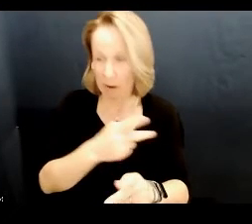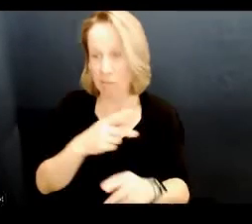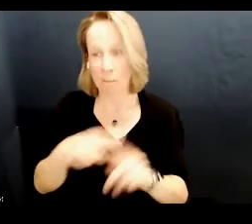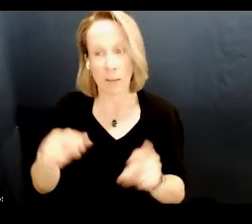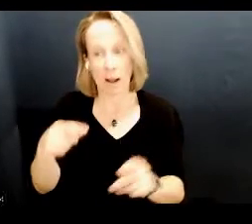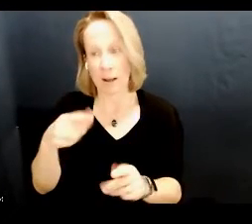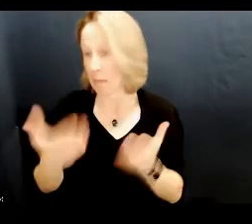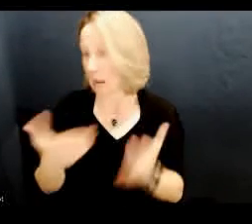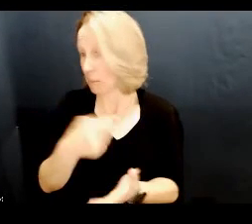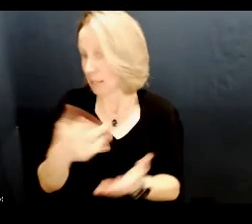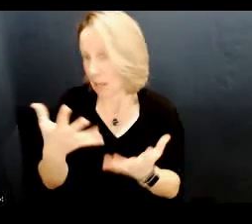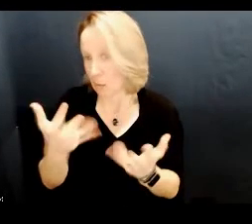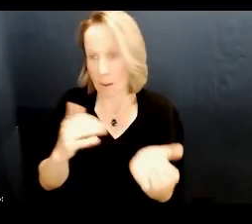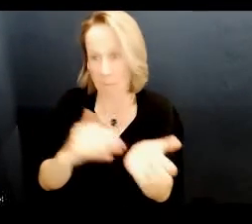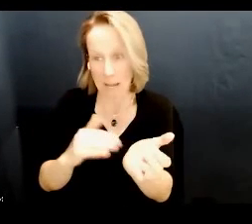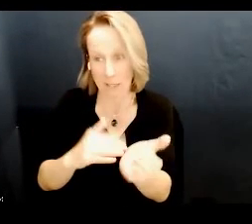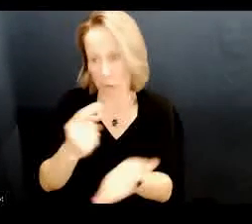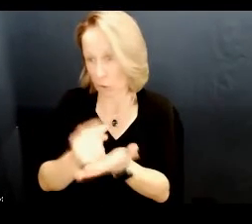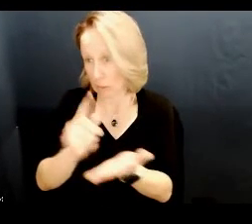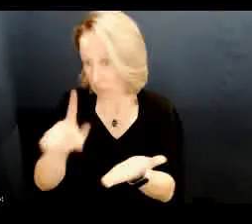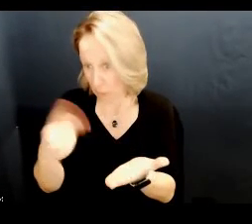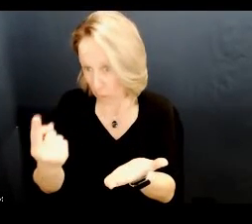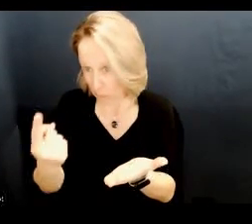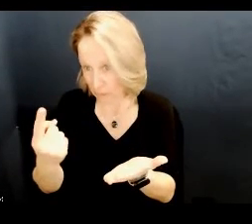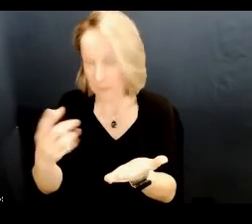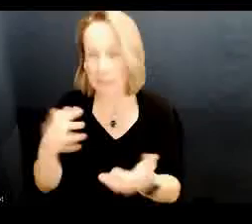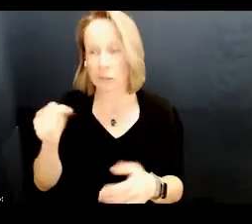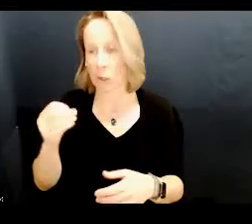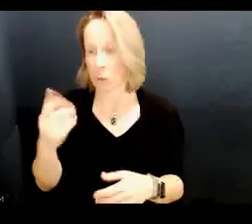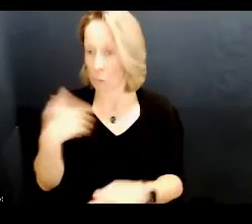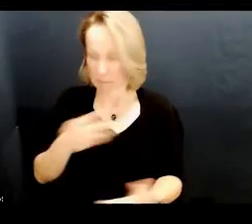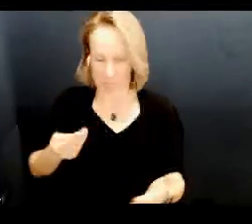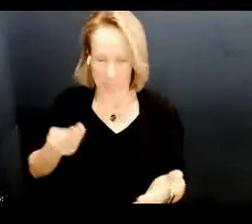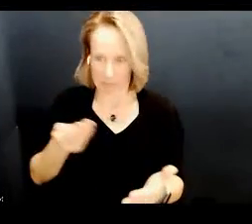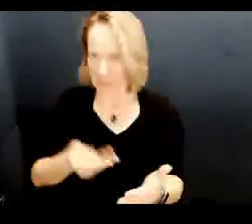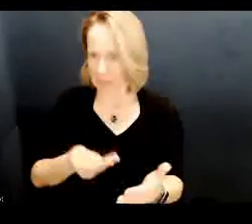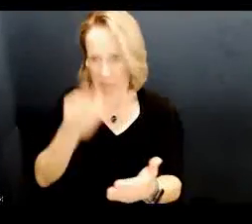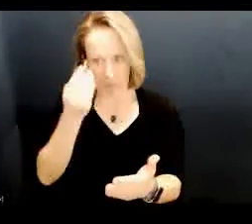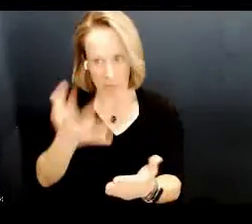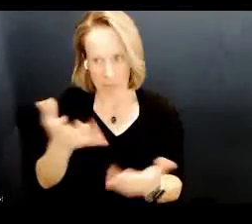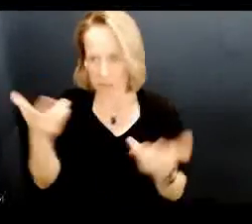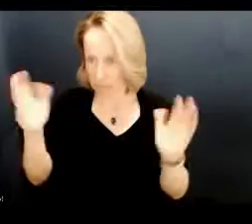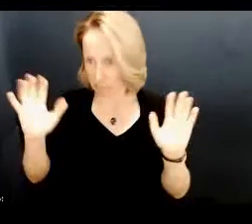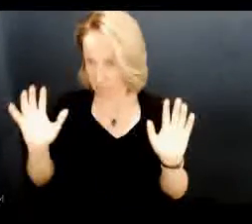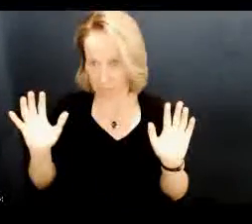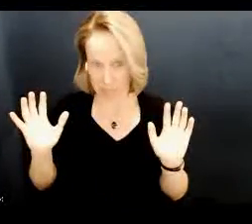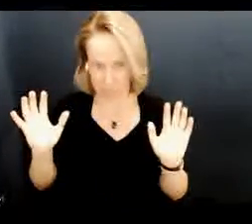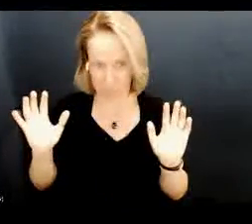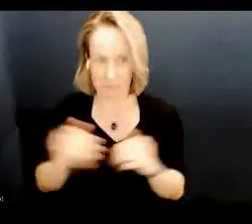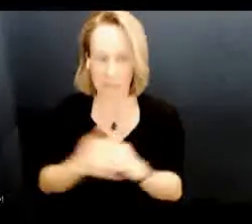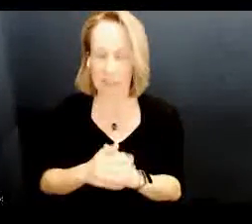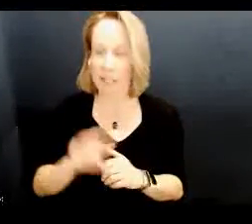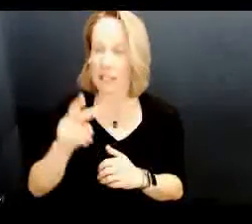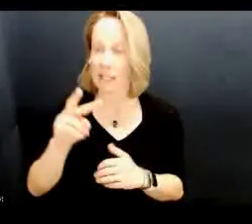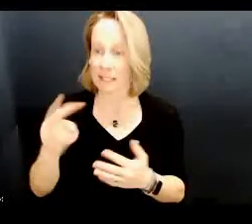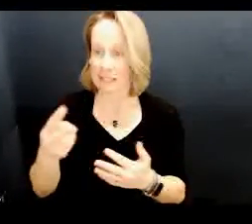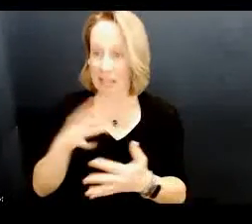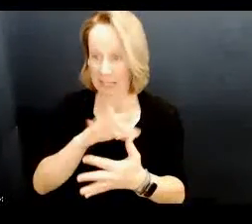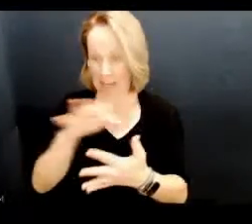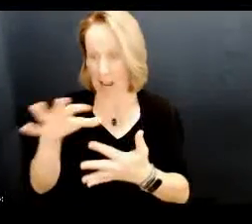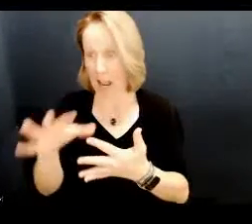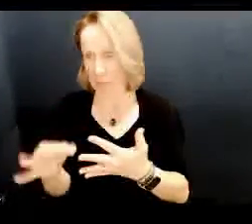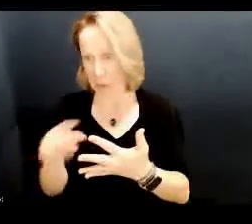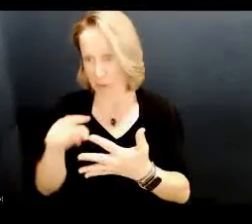the victim is given information about the local advocacy program. The second option is to receive a forensic exam and delay